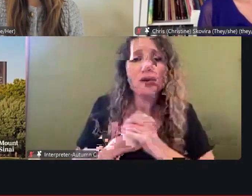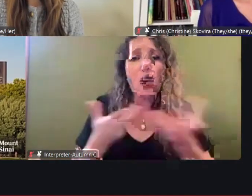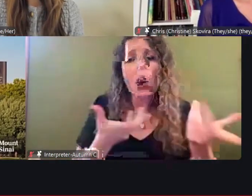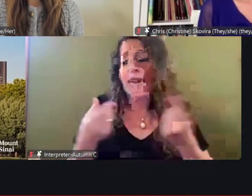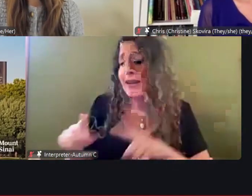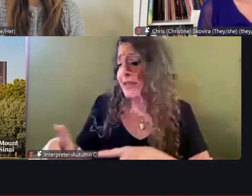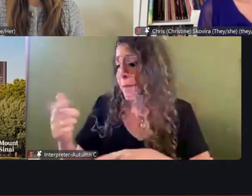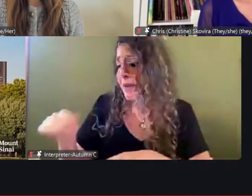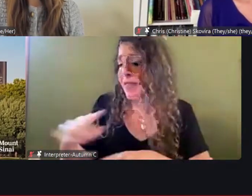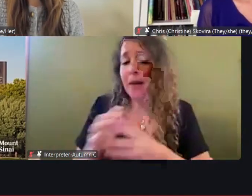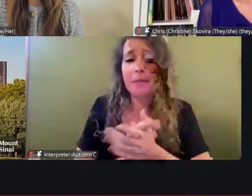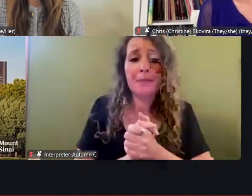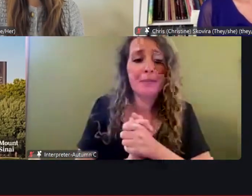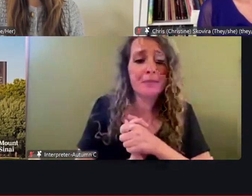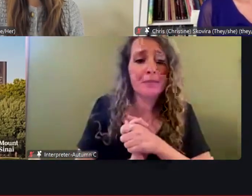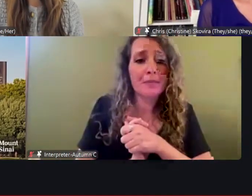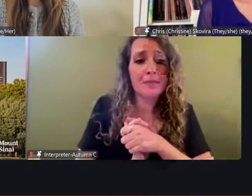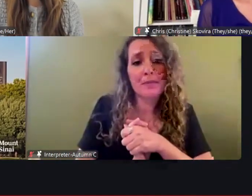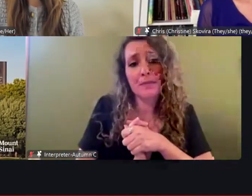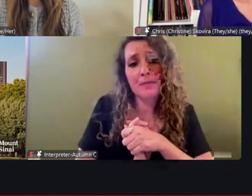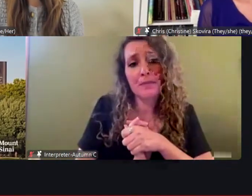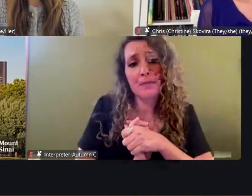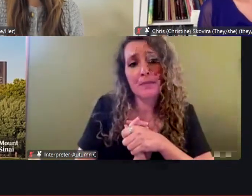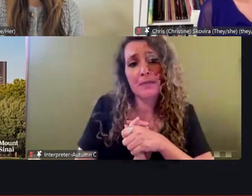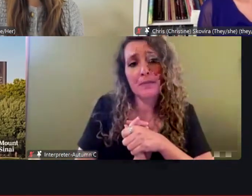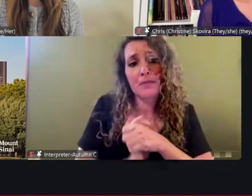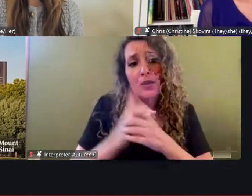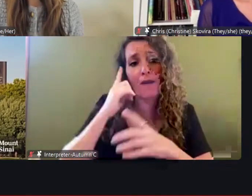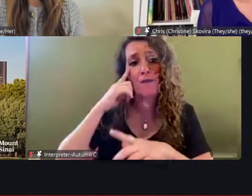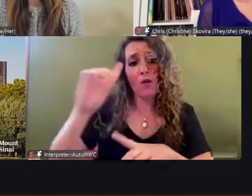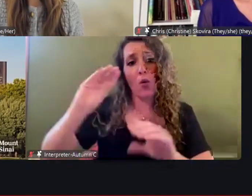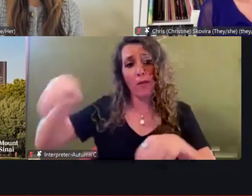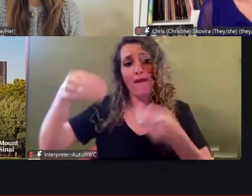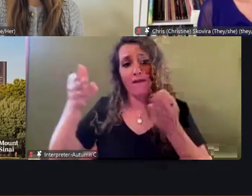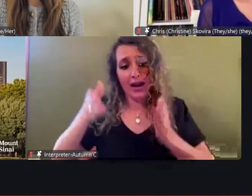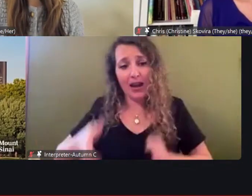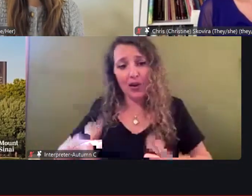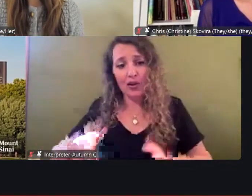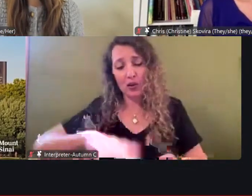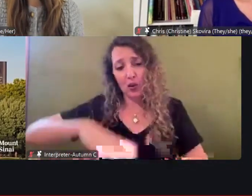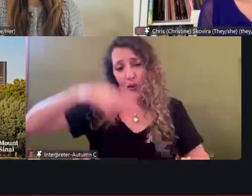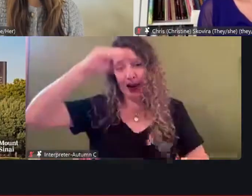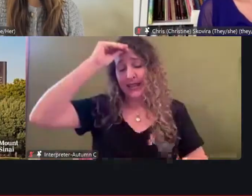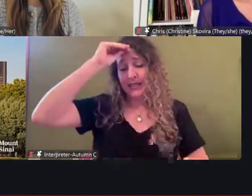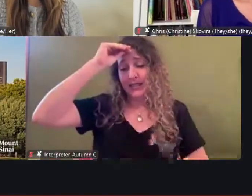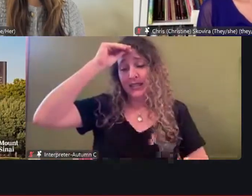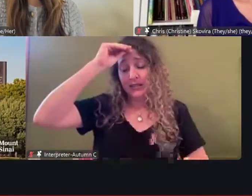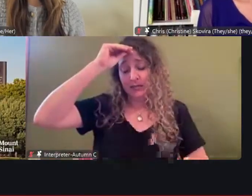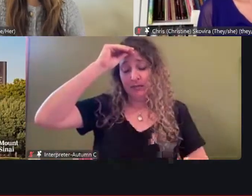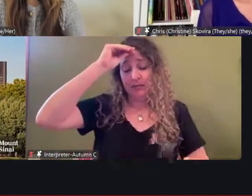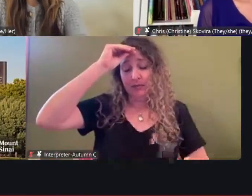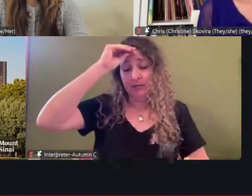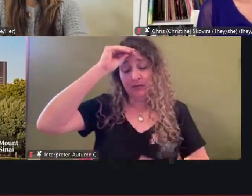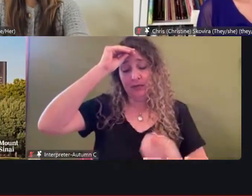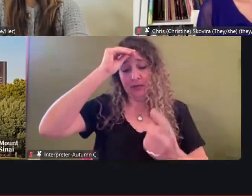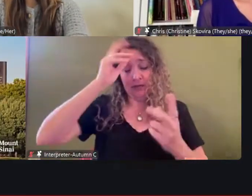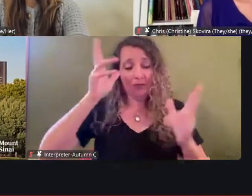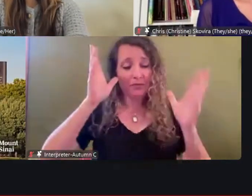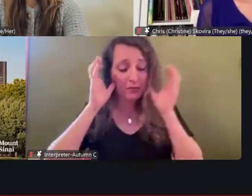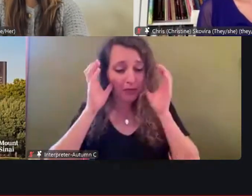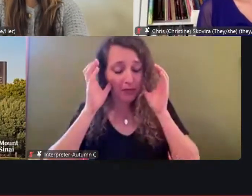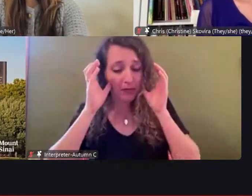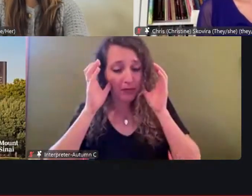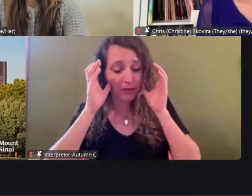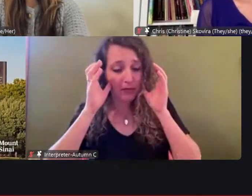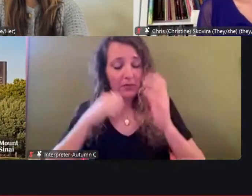them. And I think for providers to listen to, and for students to have the understanding